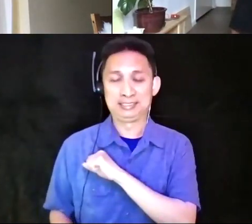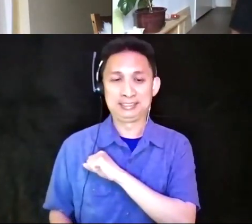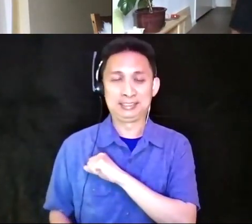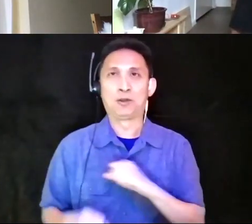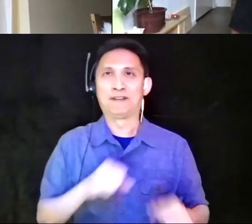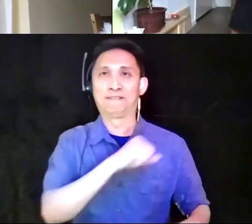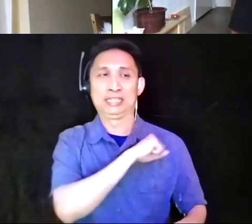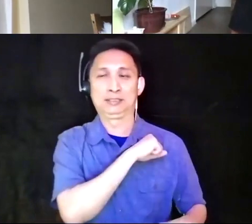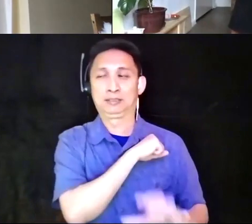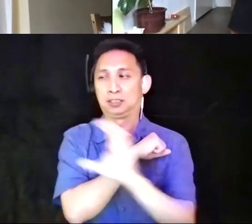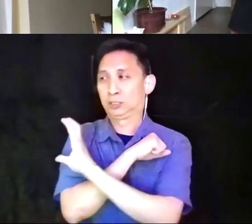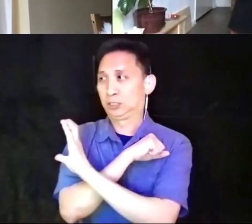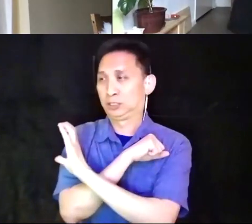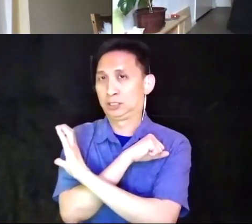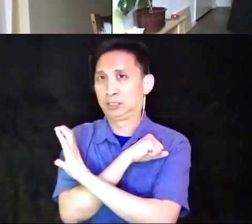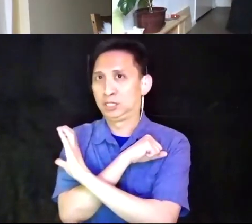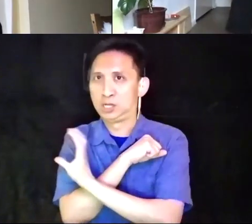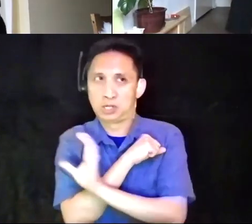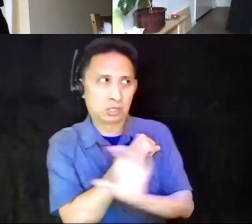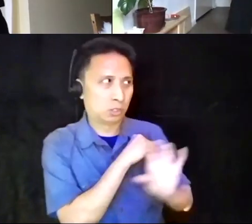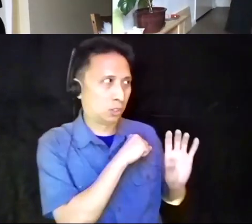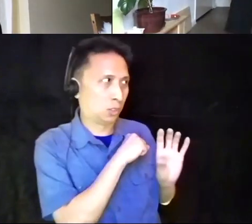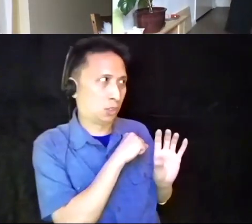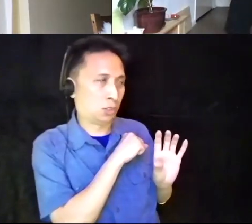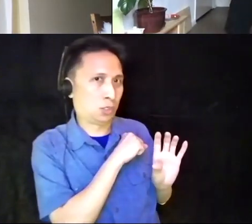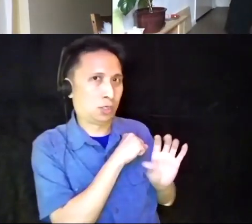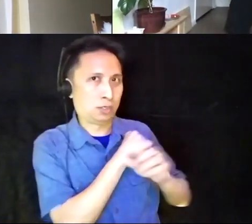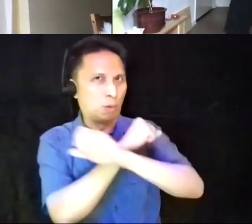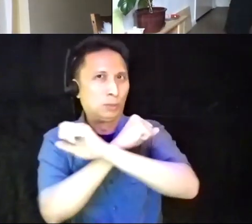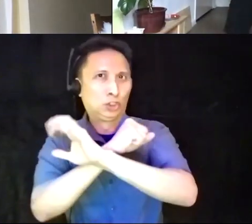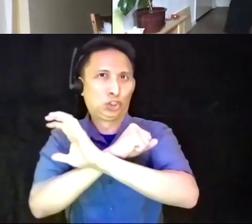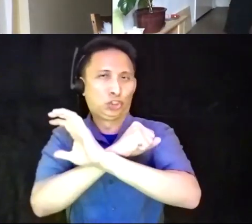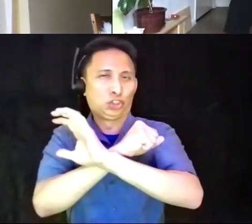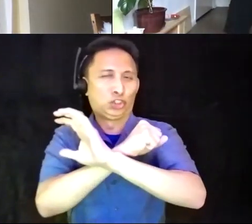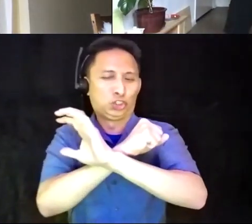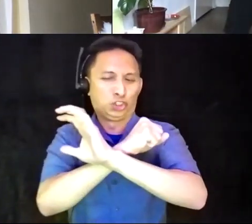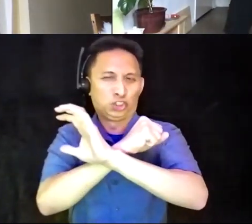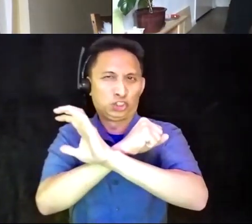outside. Pulling against each other.